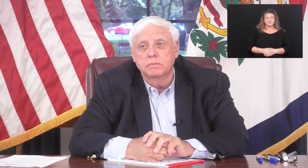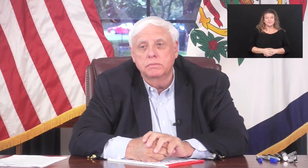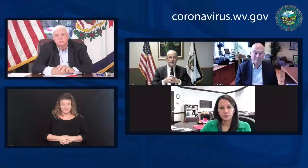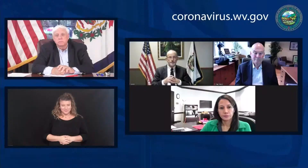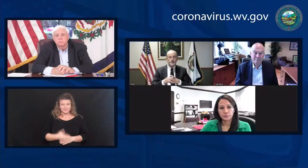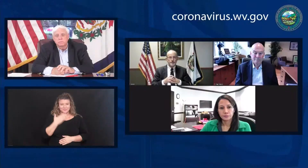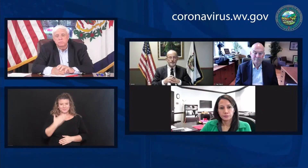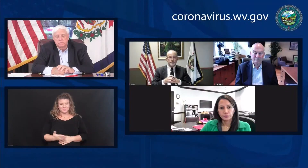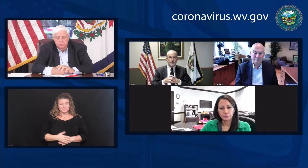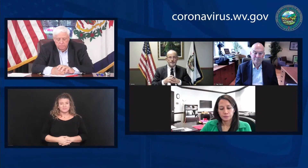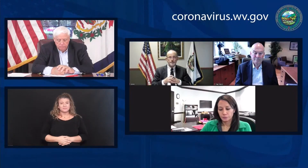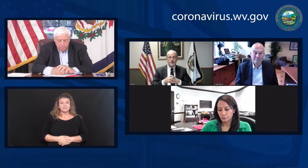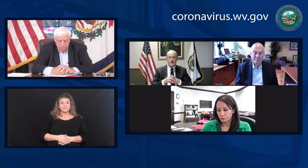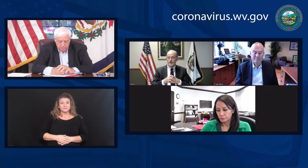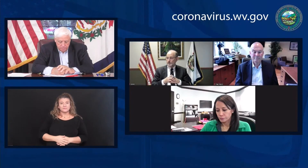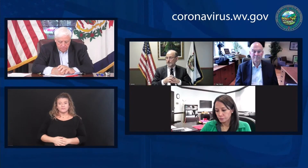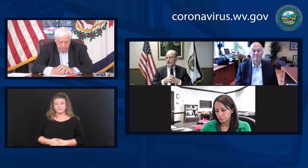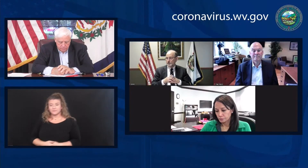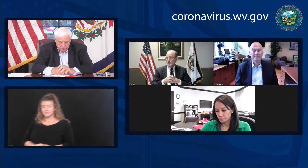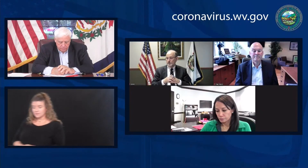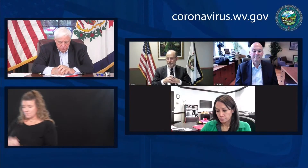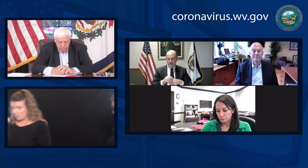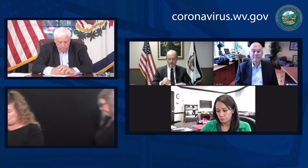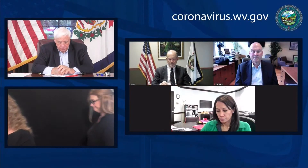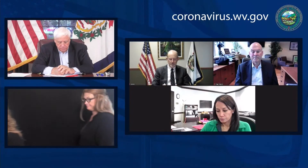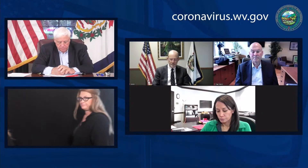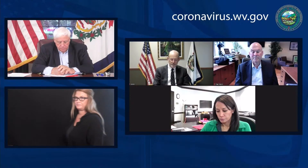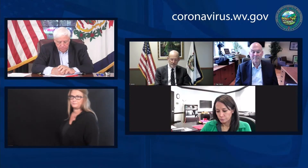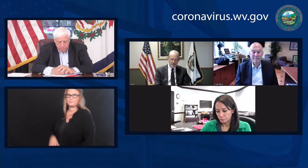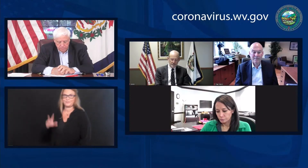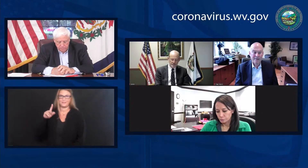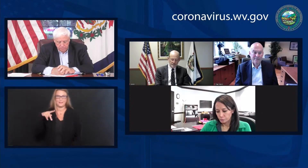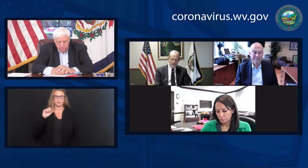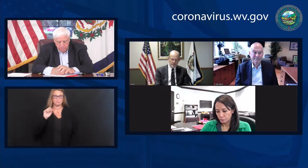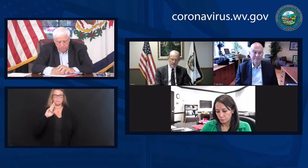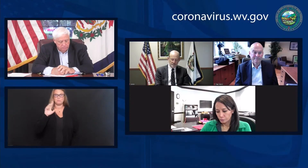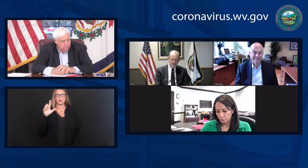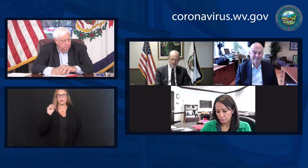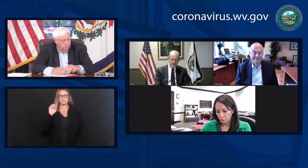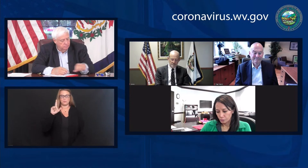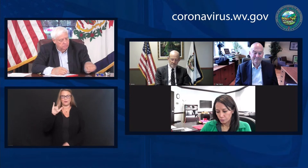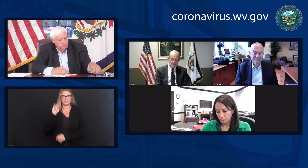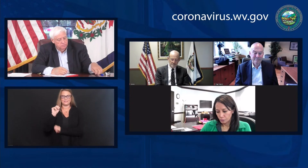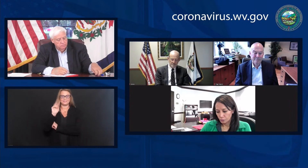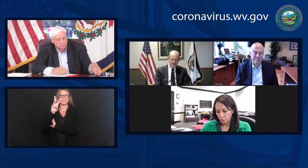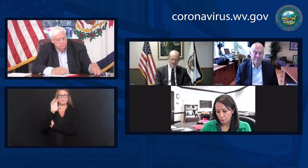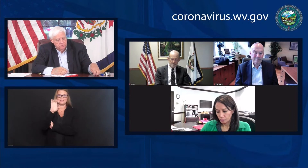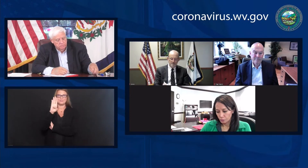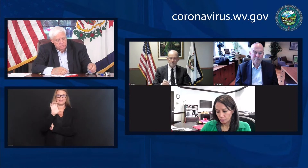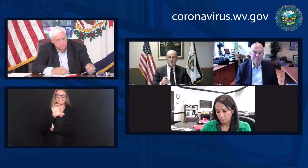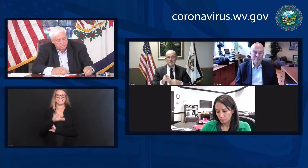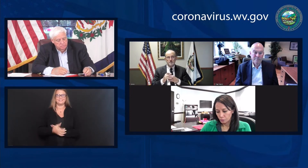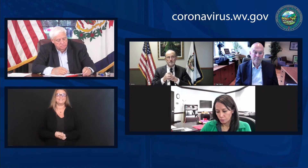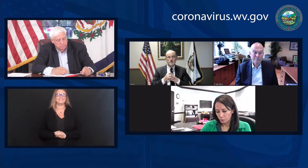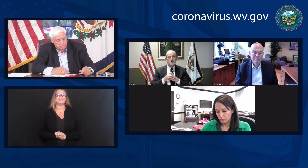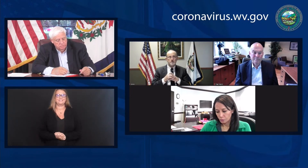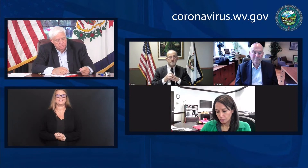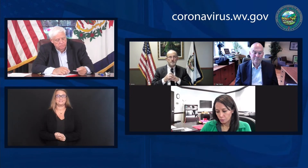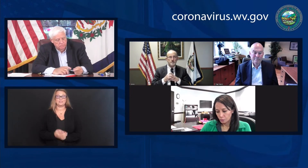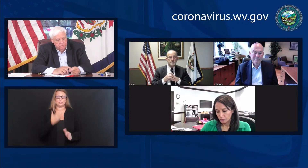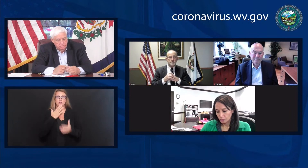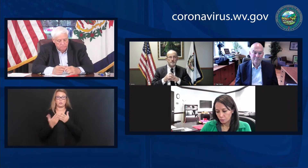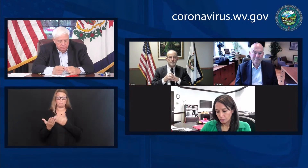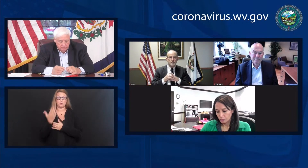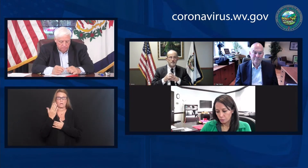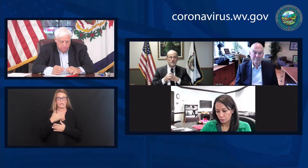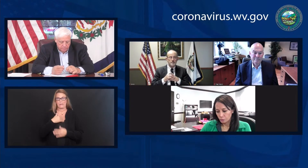All right, thank you, Mark. Next to Paul Mullen with WCBC. Good morning, Governor. Good morning, panel. I want to ask an elephant